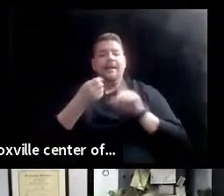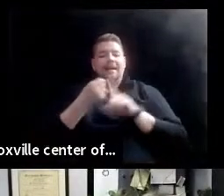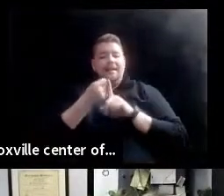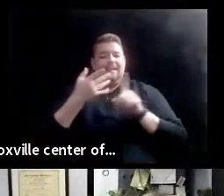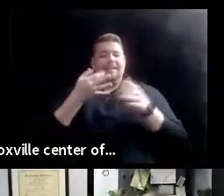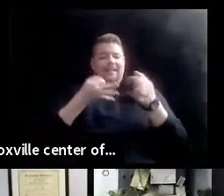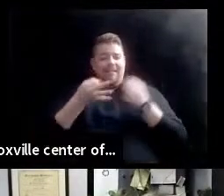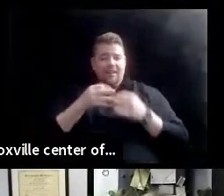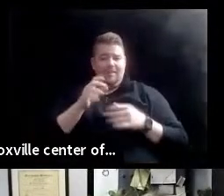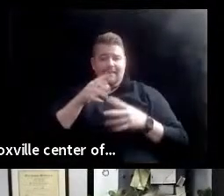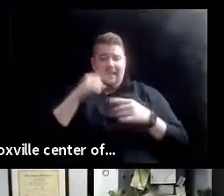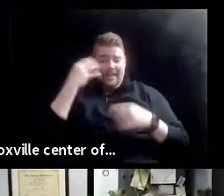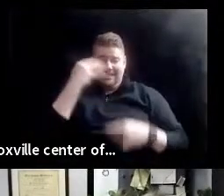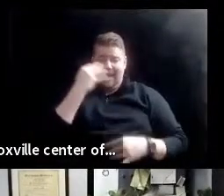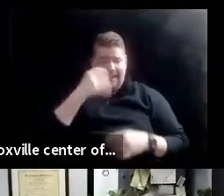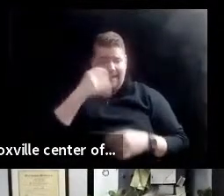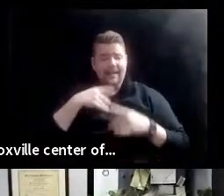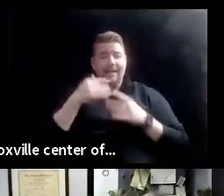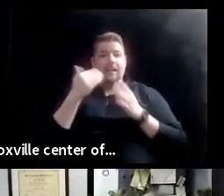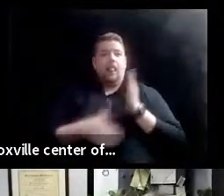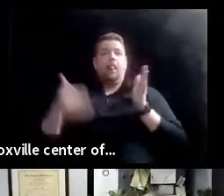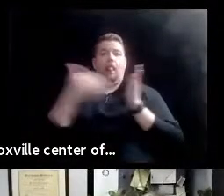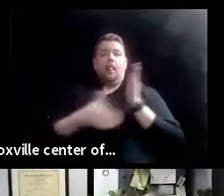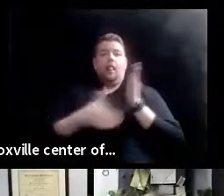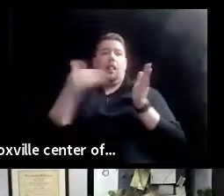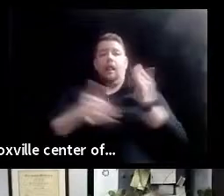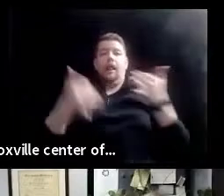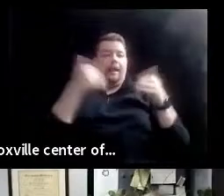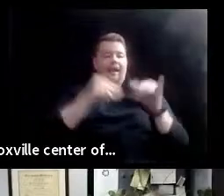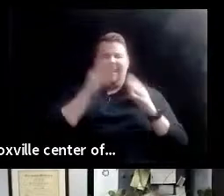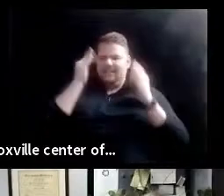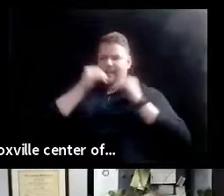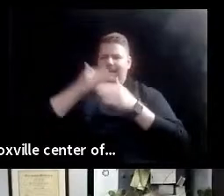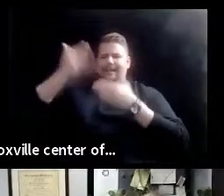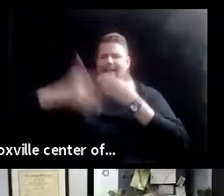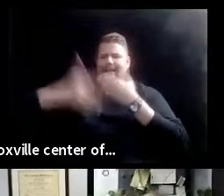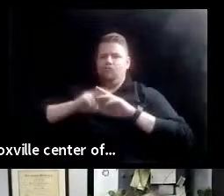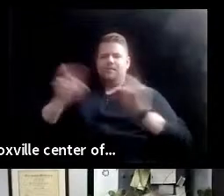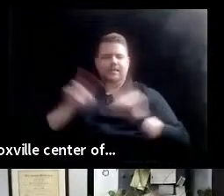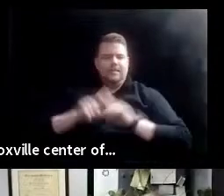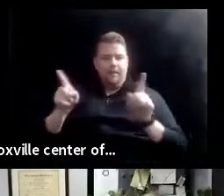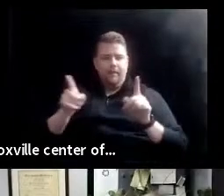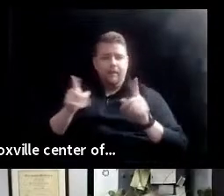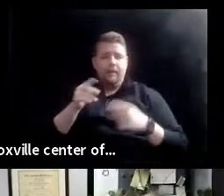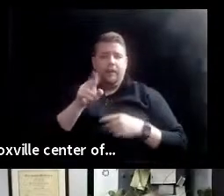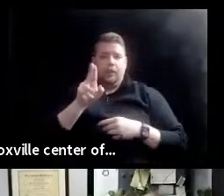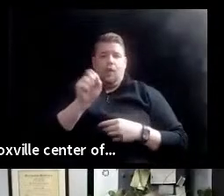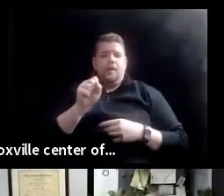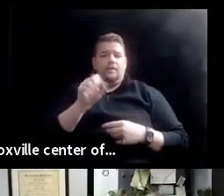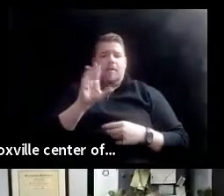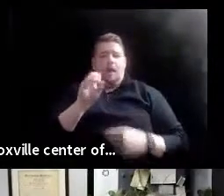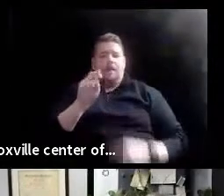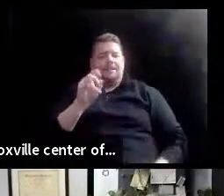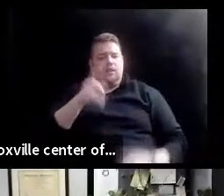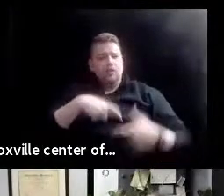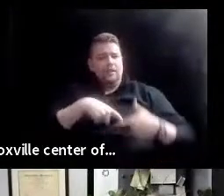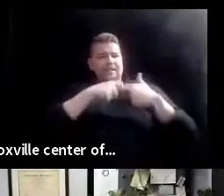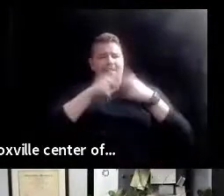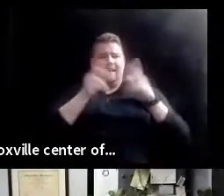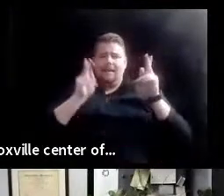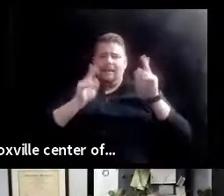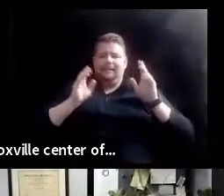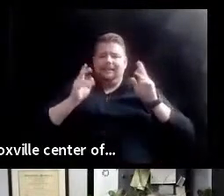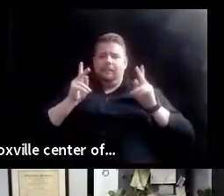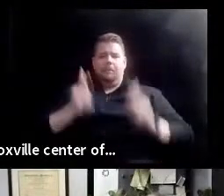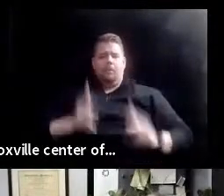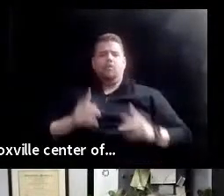the same behavior over and over and expecting a different end result. There is no provision in the U.S. Constitution to suspend the civil liberties of